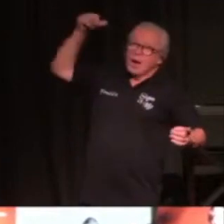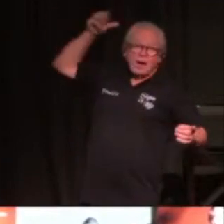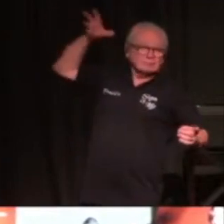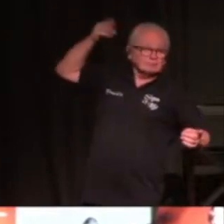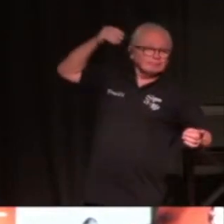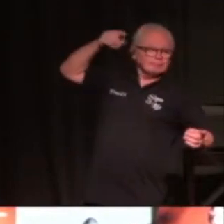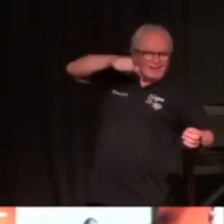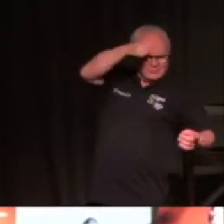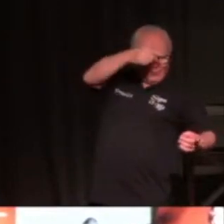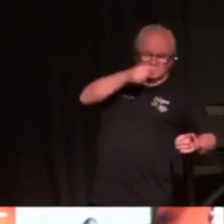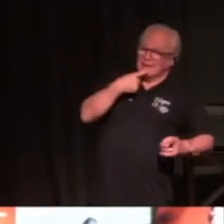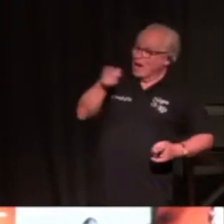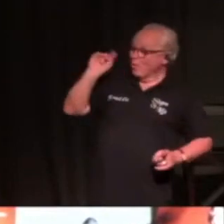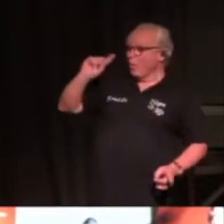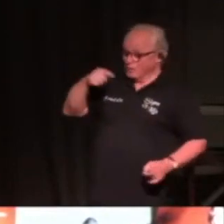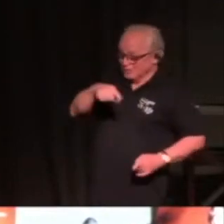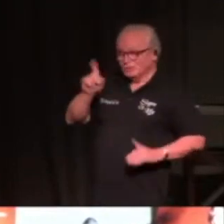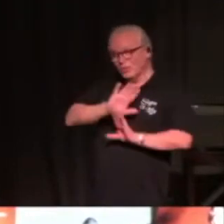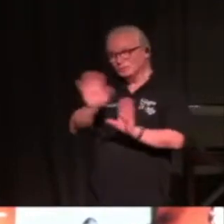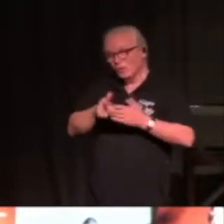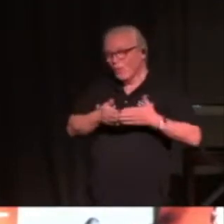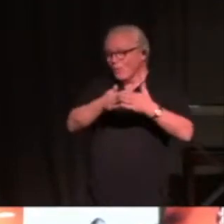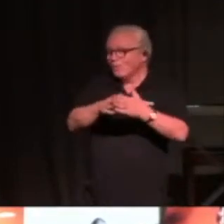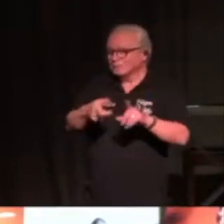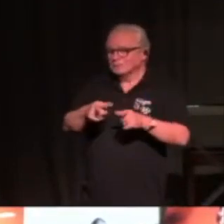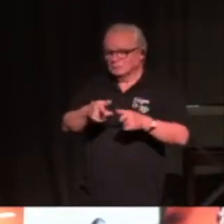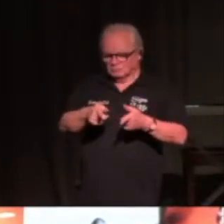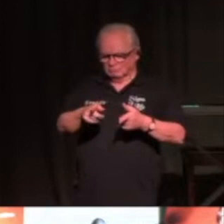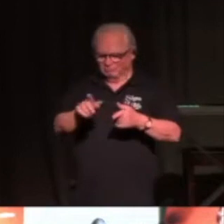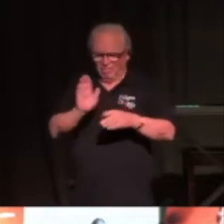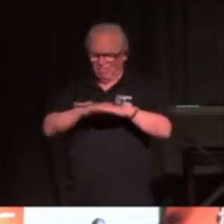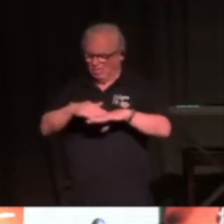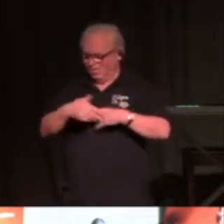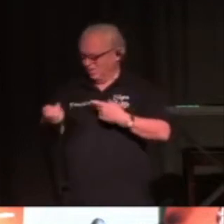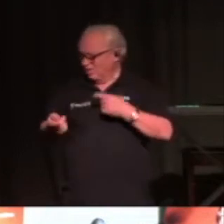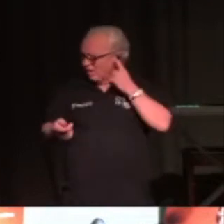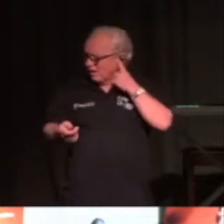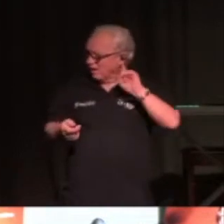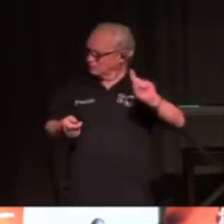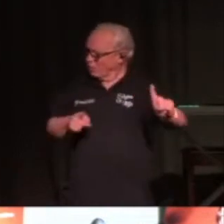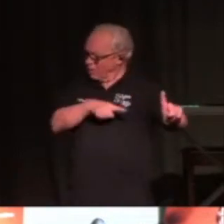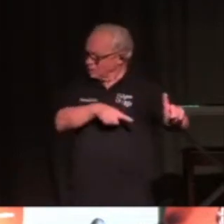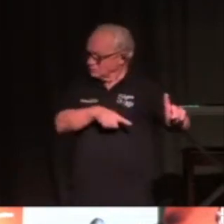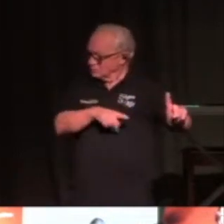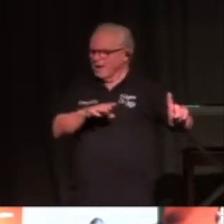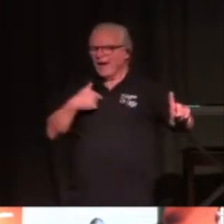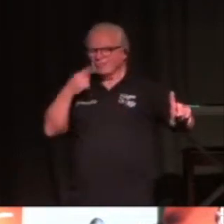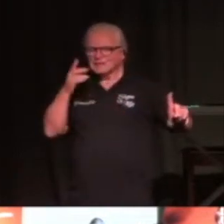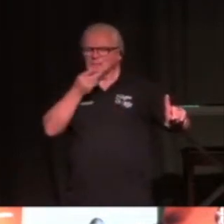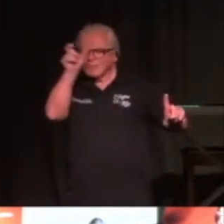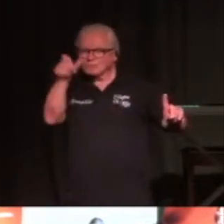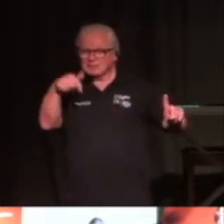in verse 21, I wonder today, is there somebody here and you don't know which way to